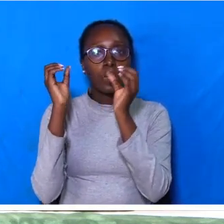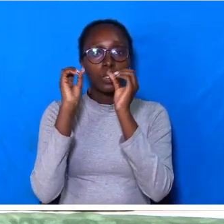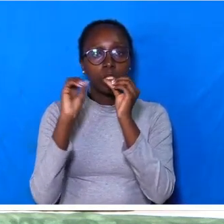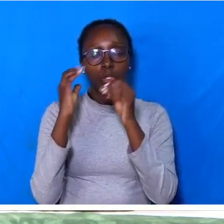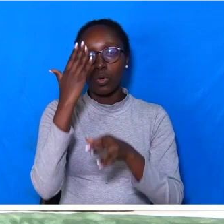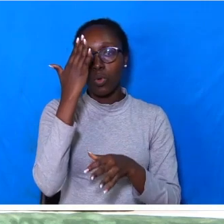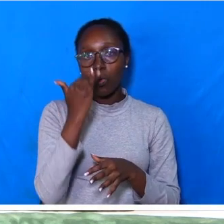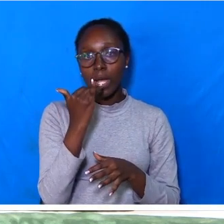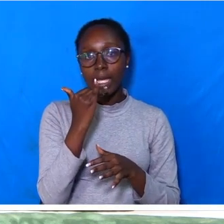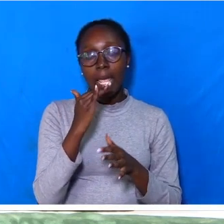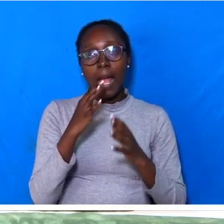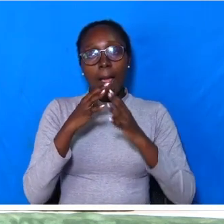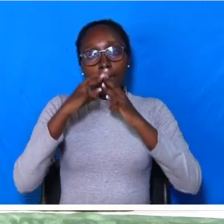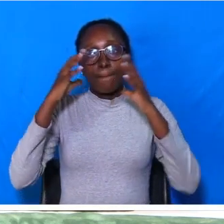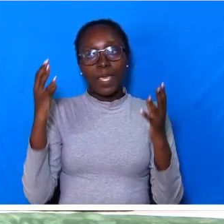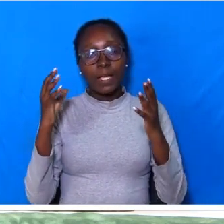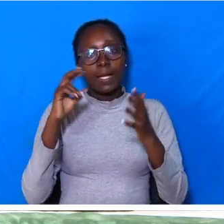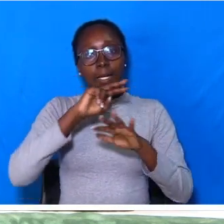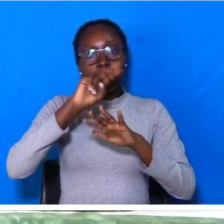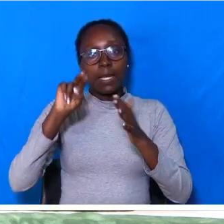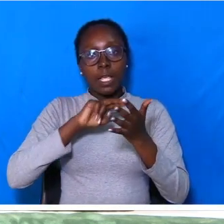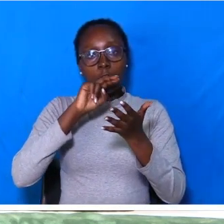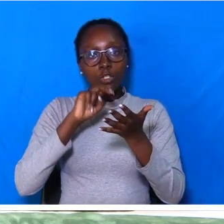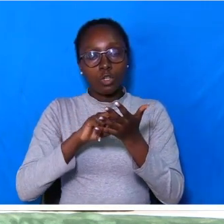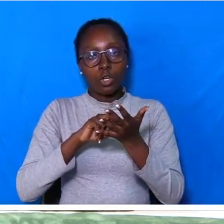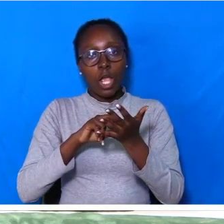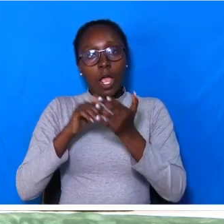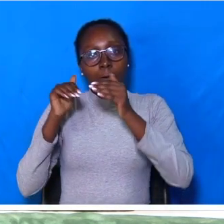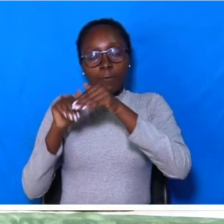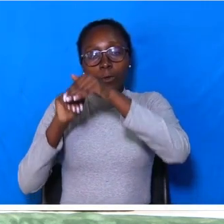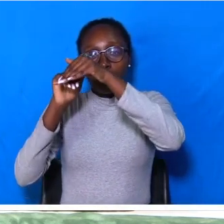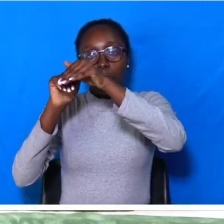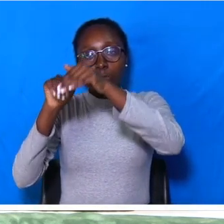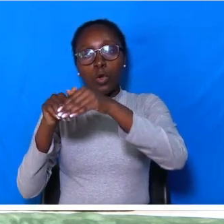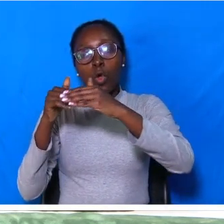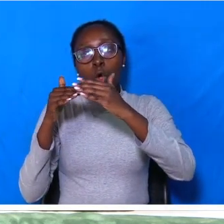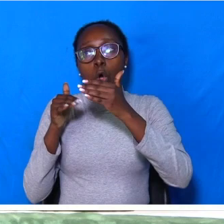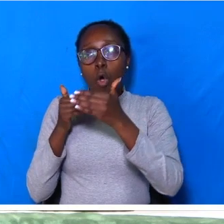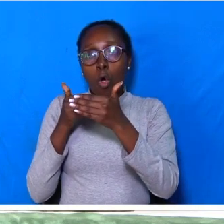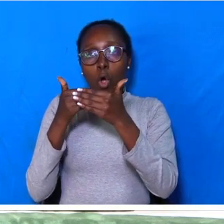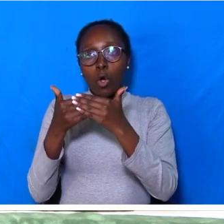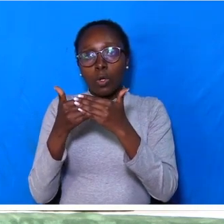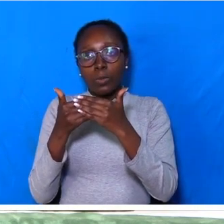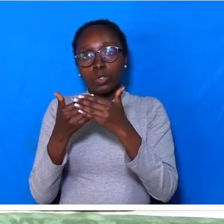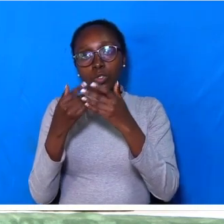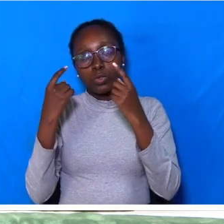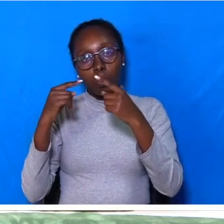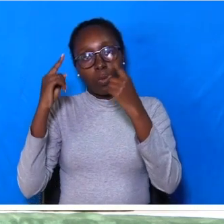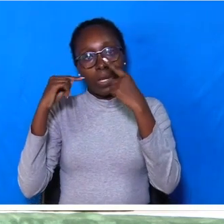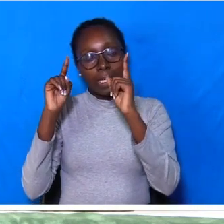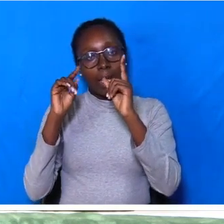nation is behind him and is meant to lead them. But because he's lost touch with God because of rebellion, the